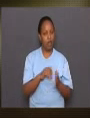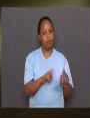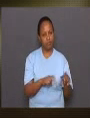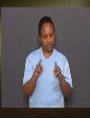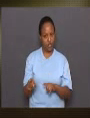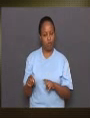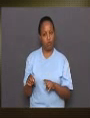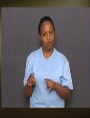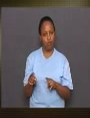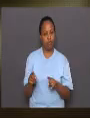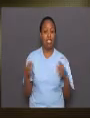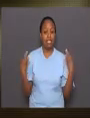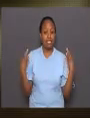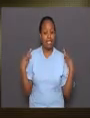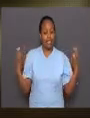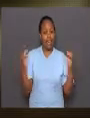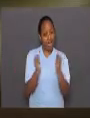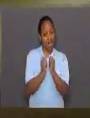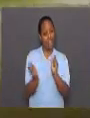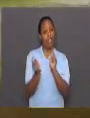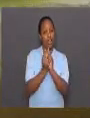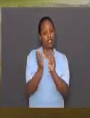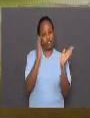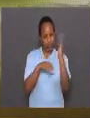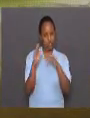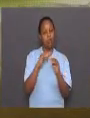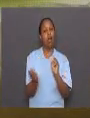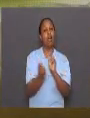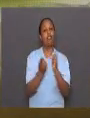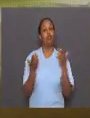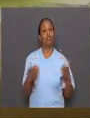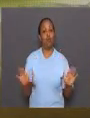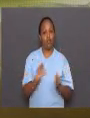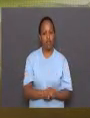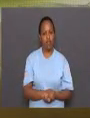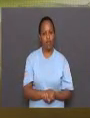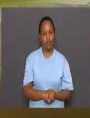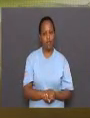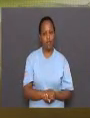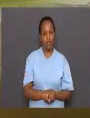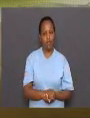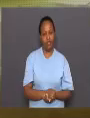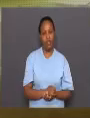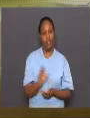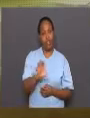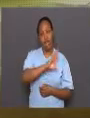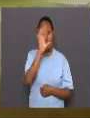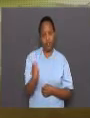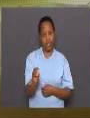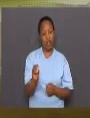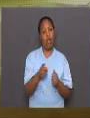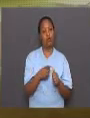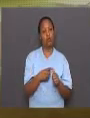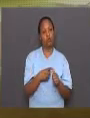been health-related problems. One of the things that makes Africa